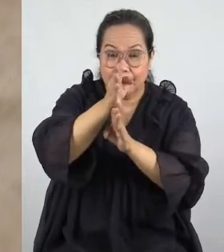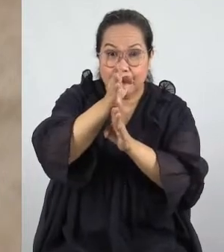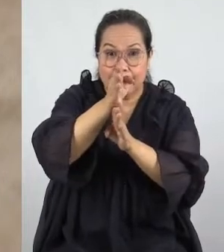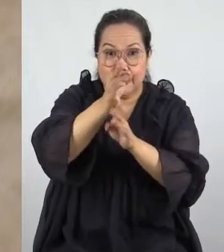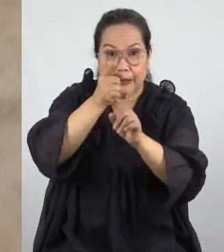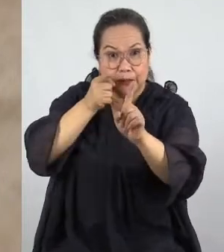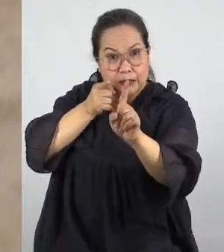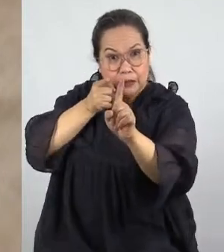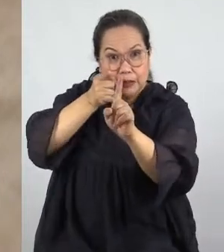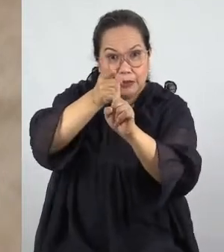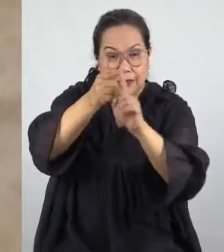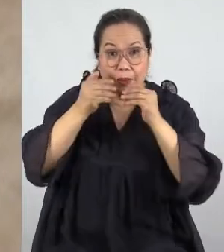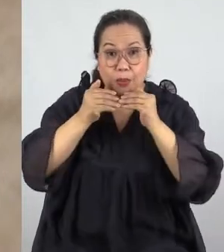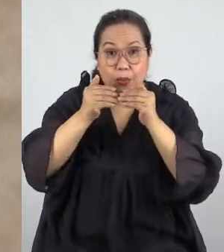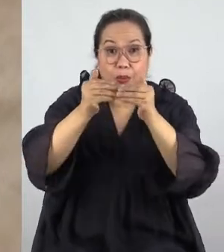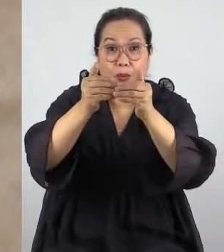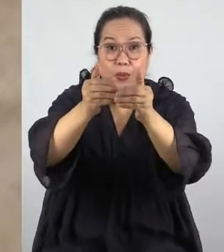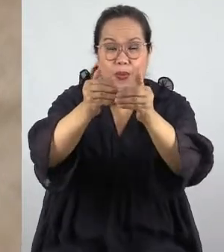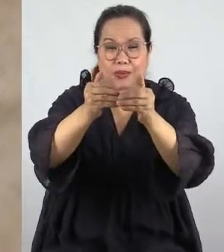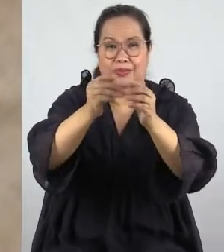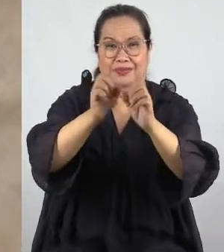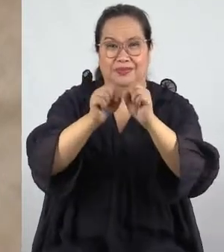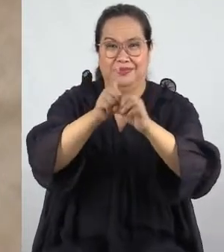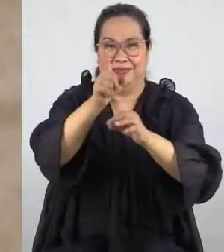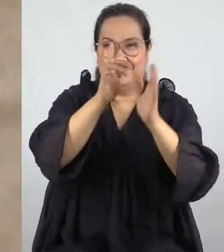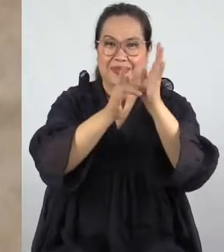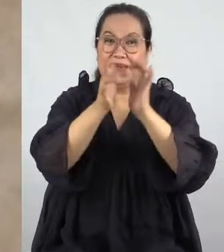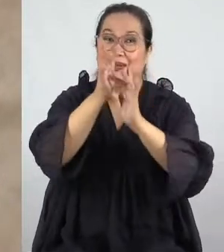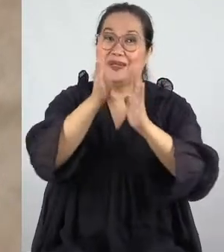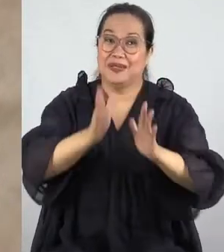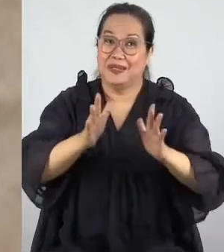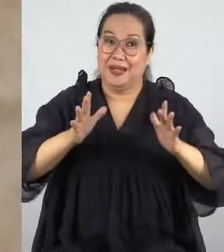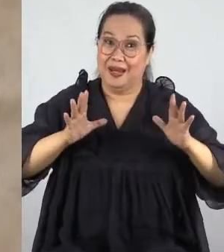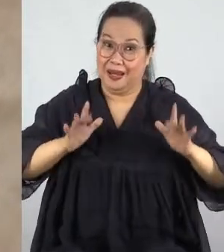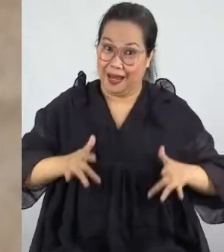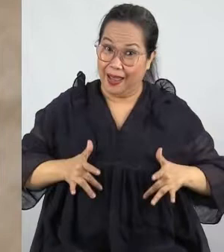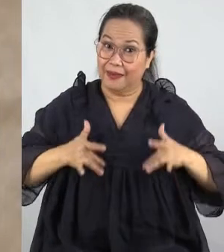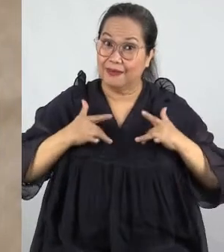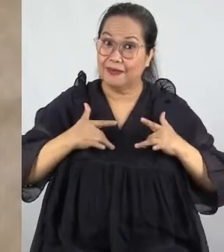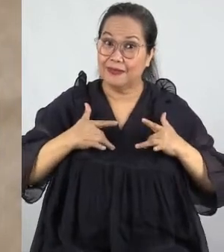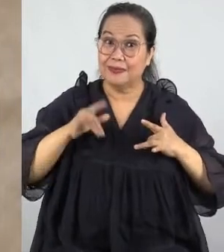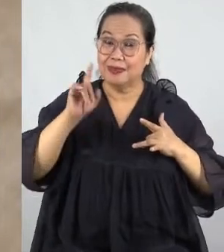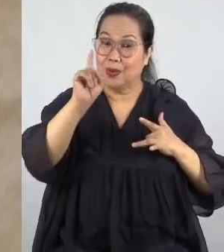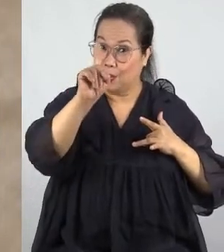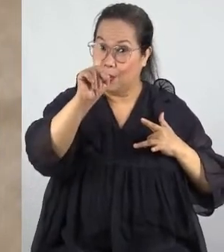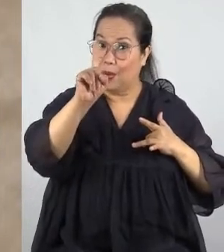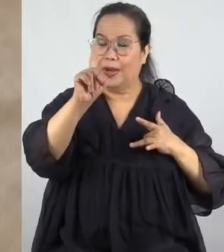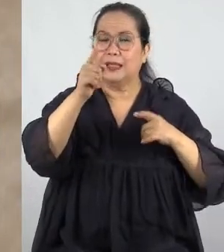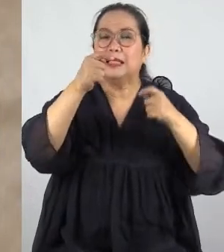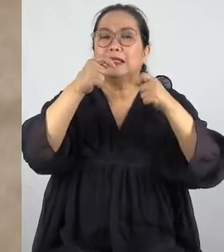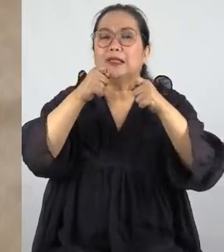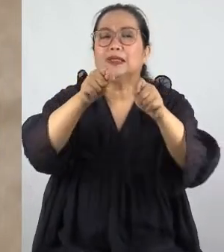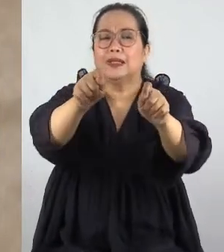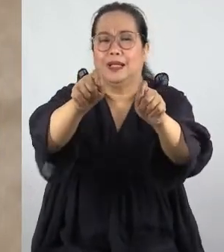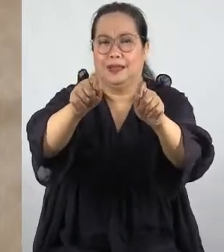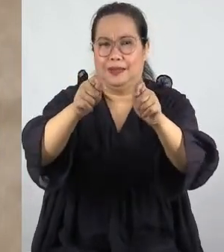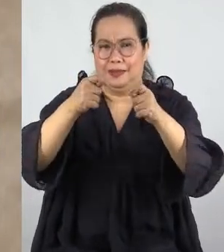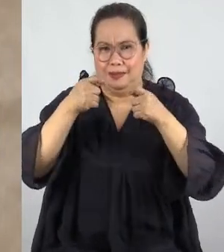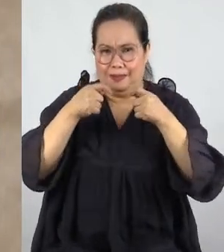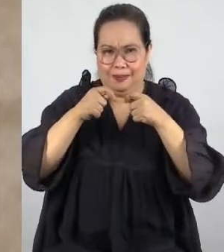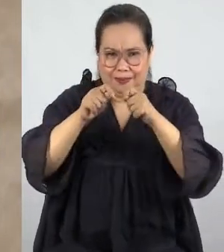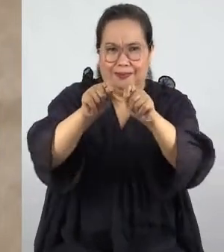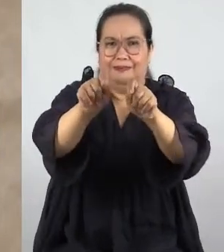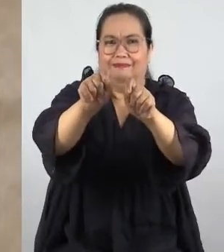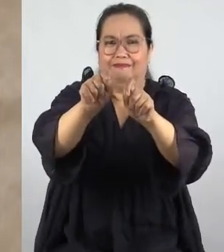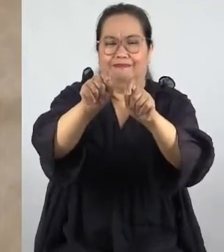Straining forward to what lies ahead. Ang buhay Kristiyano po ay isang pagsusumikap. Ang buhay Kristiyano